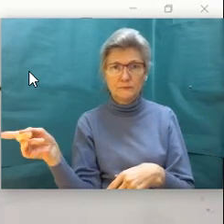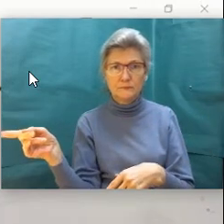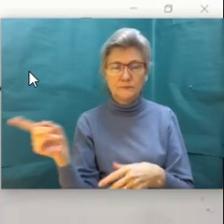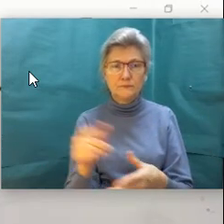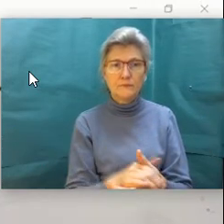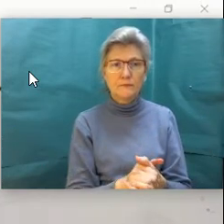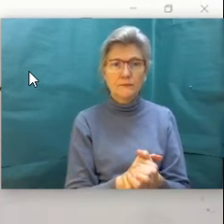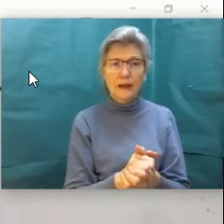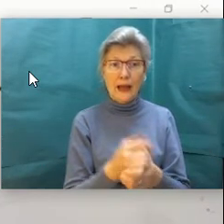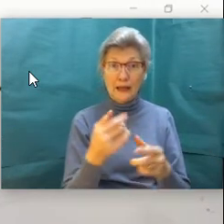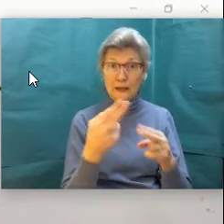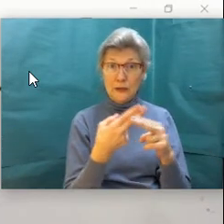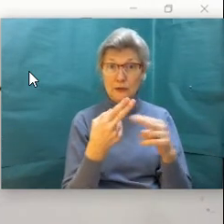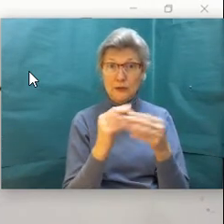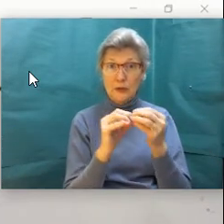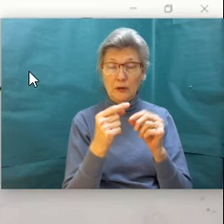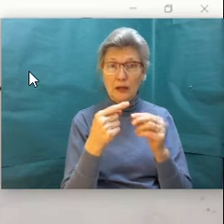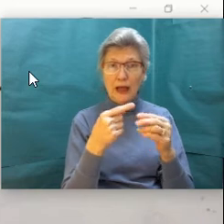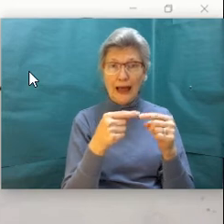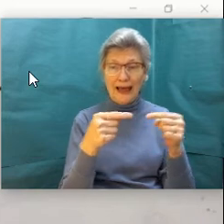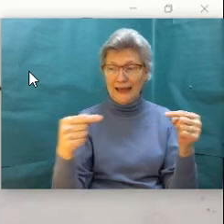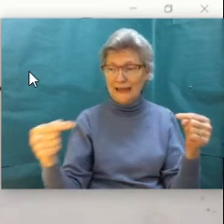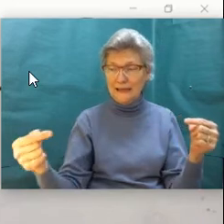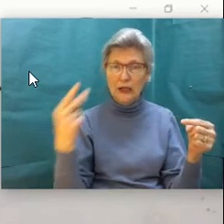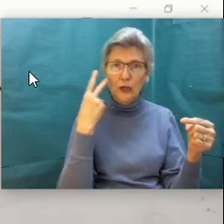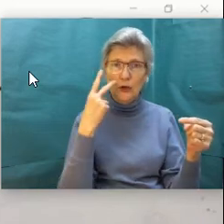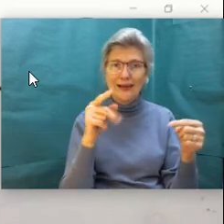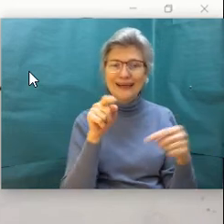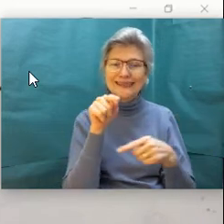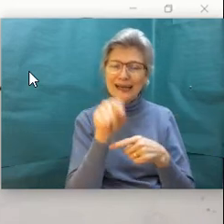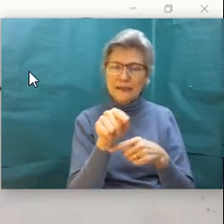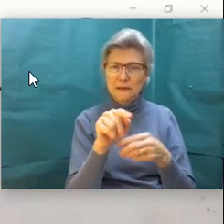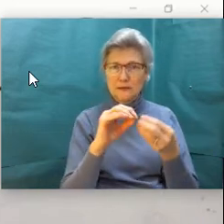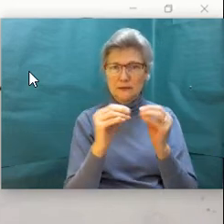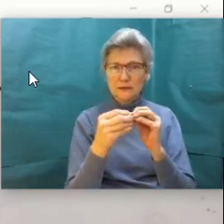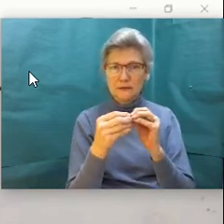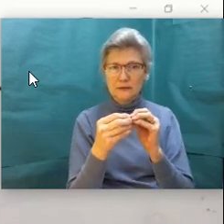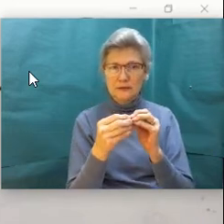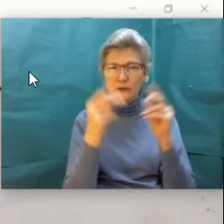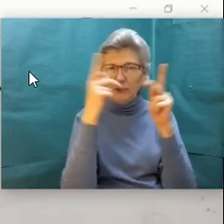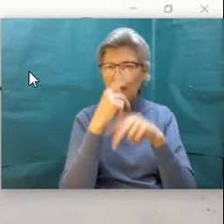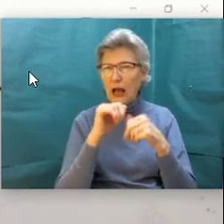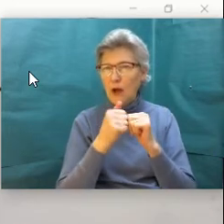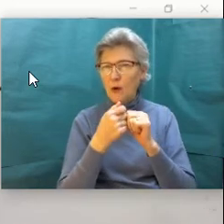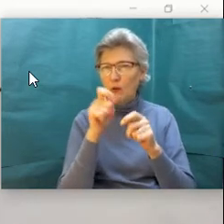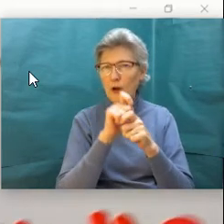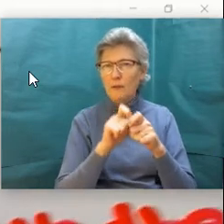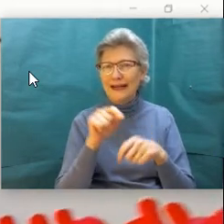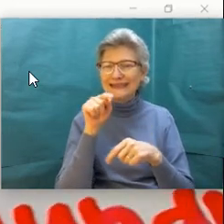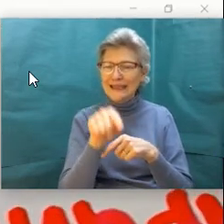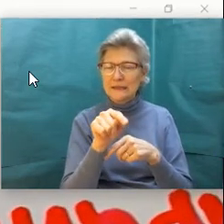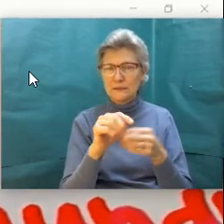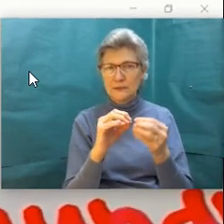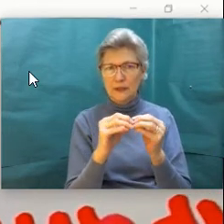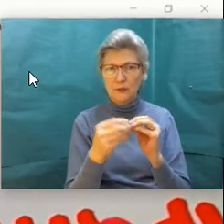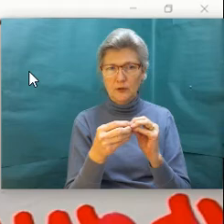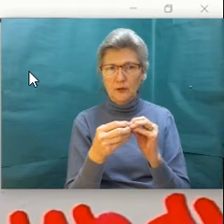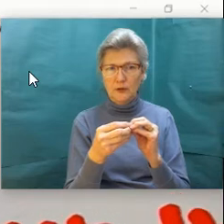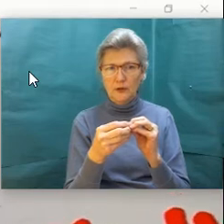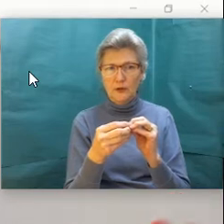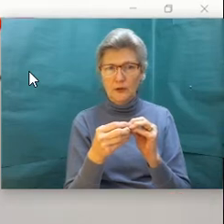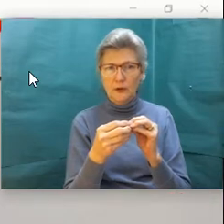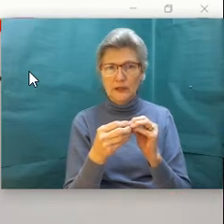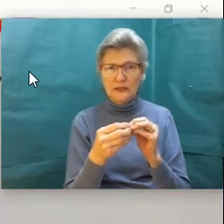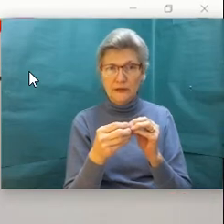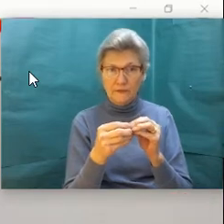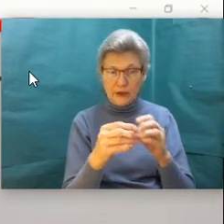So I can now use my number line and look at the decimal end of this to figure out how I would write my decimal. And I see, if I zoom